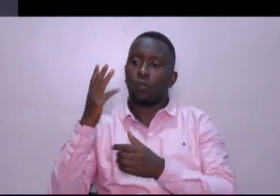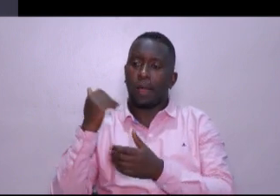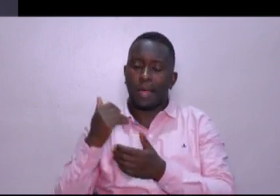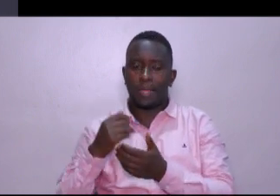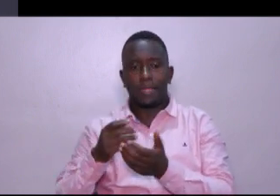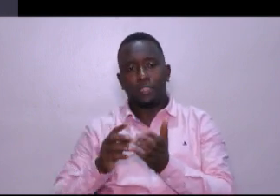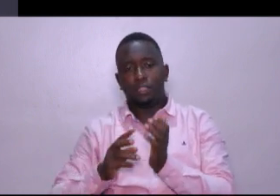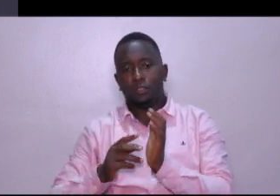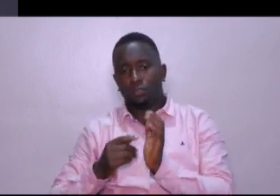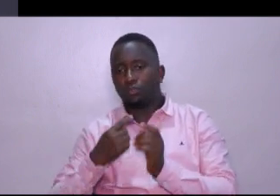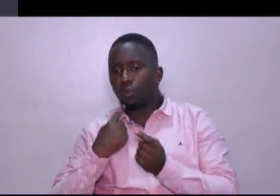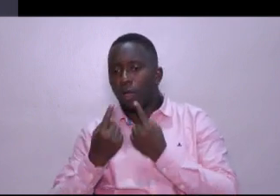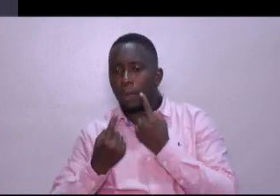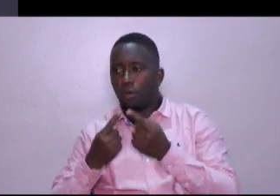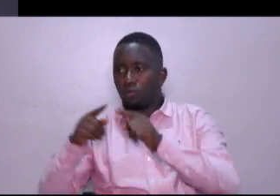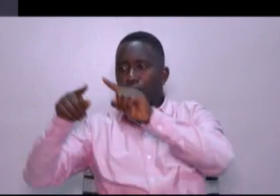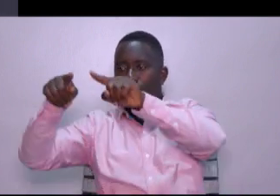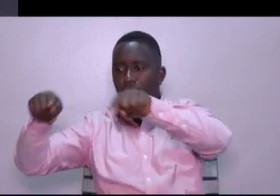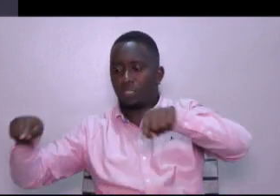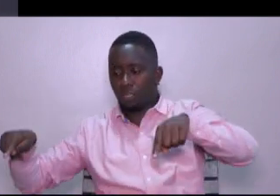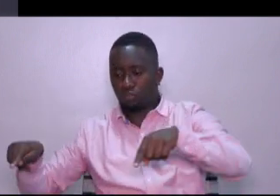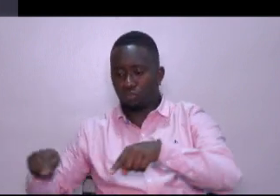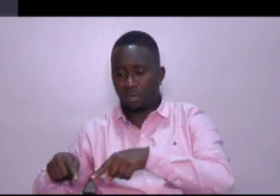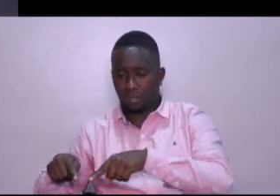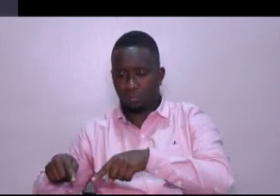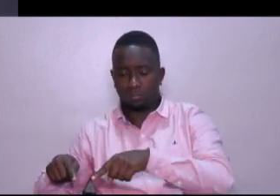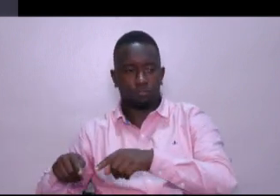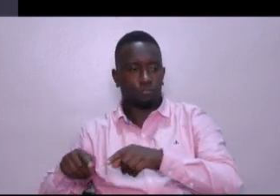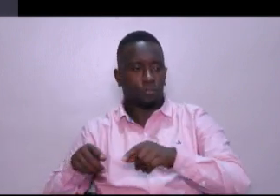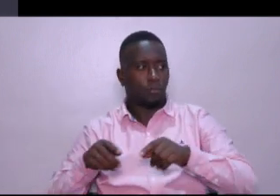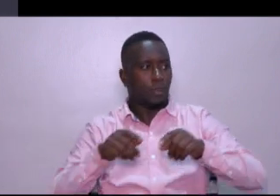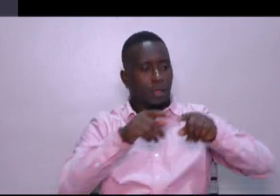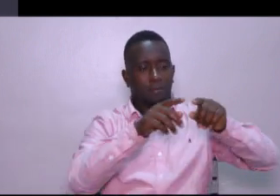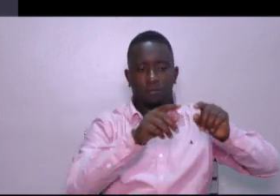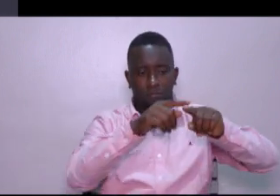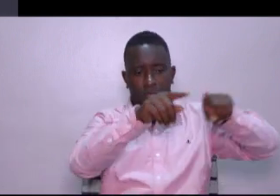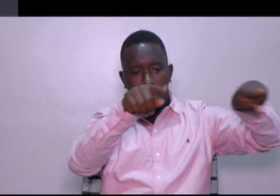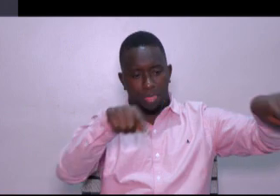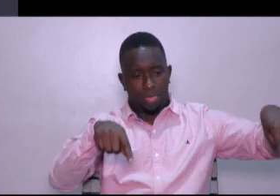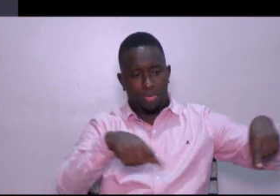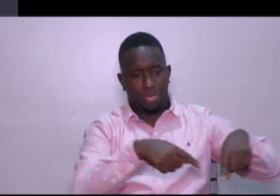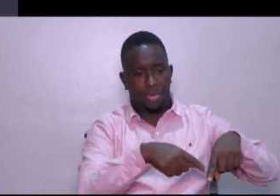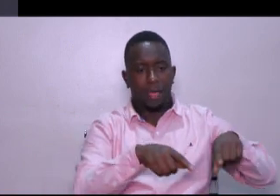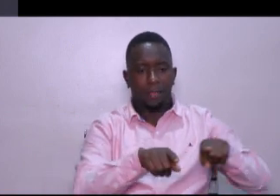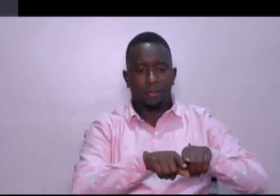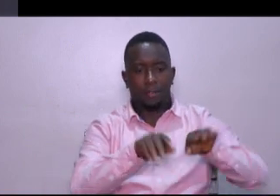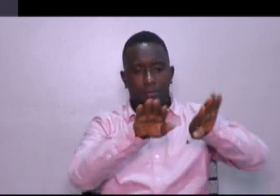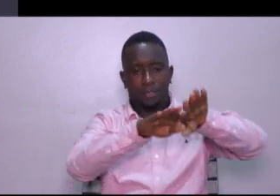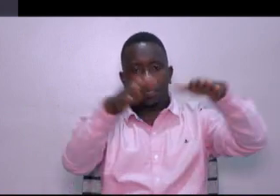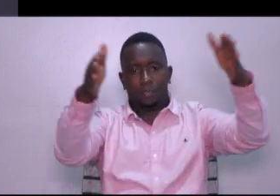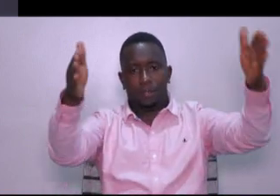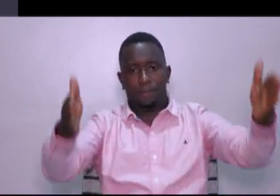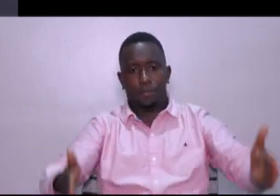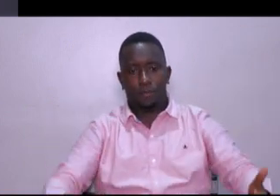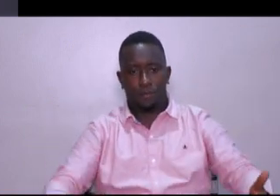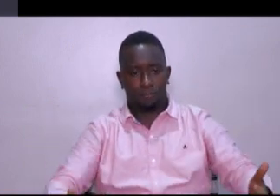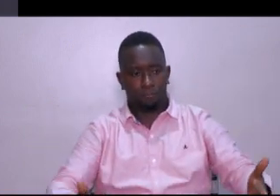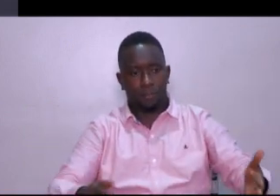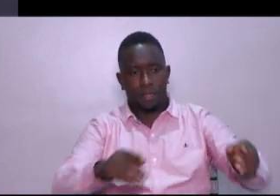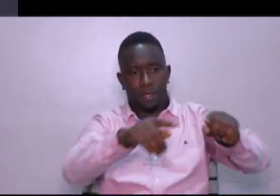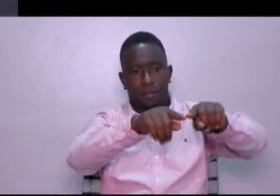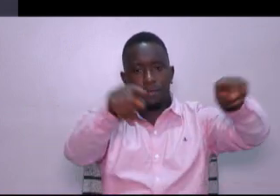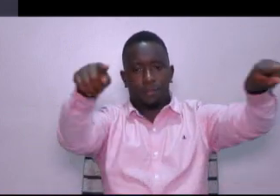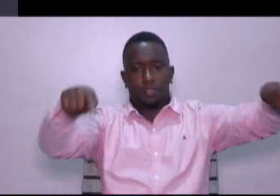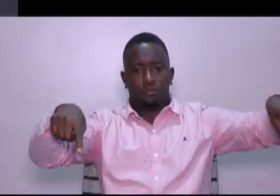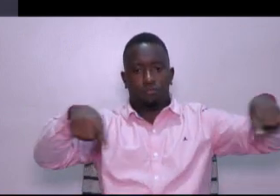a table. So then if you're blind and you hear a table is rectangular,